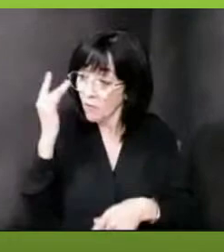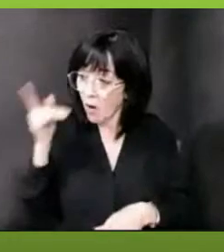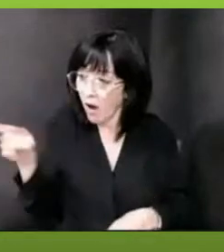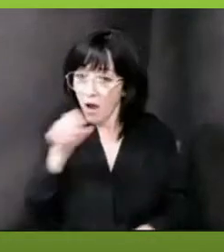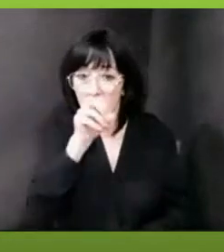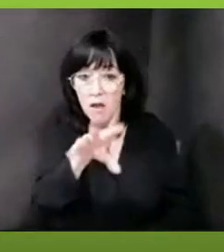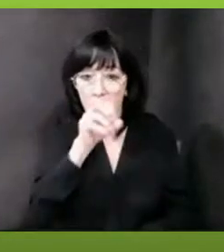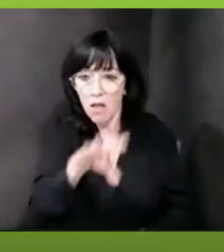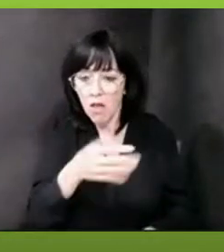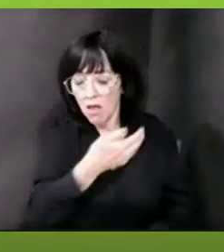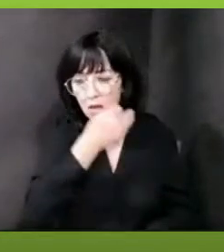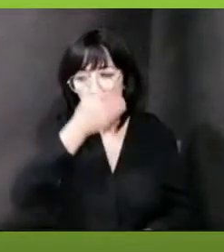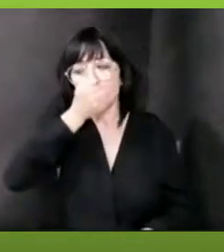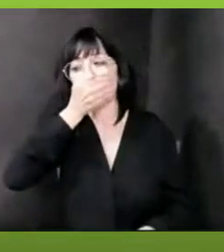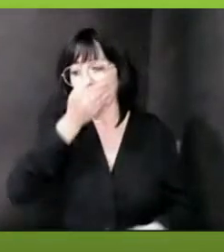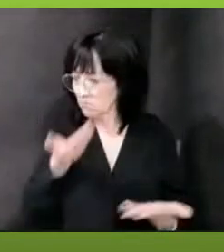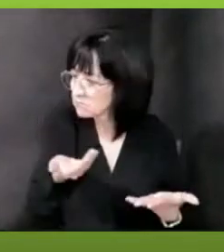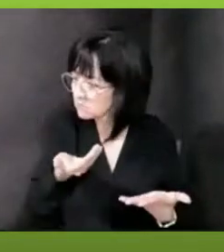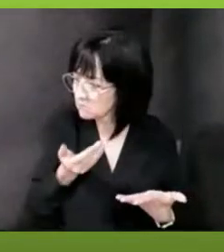So